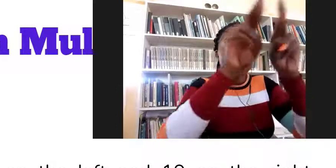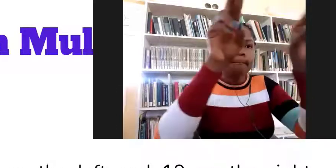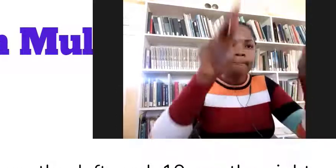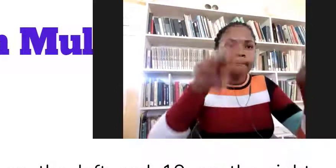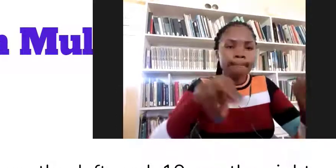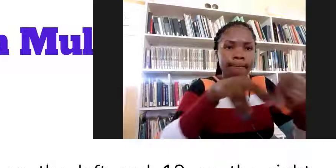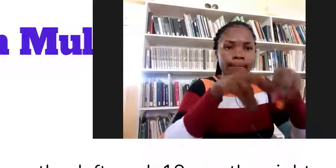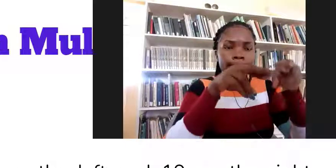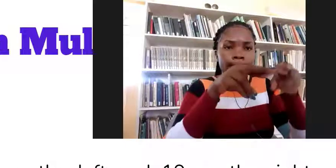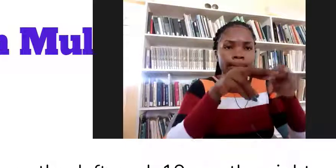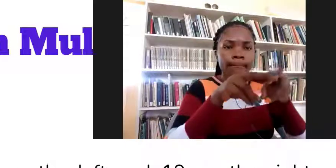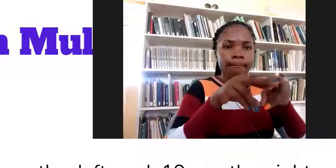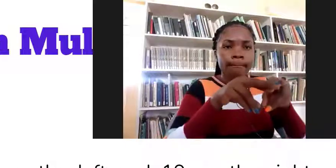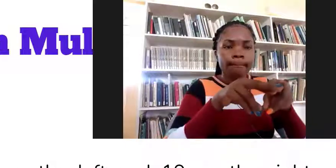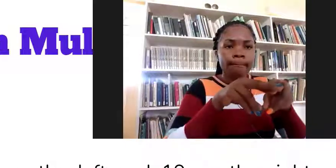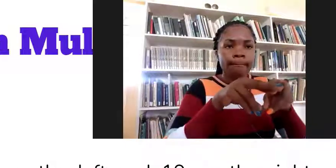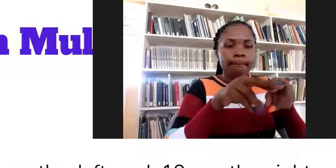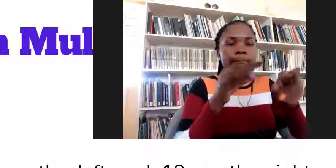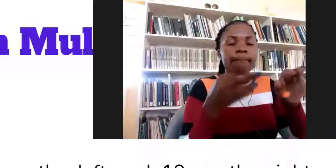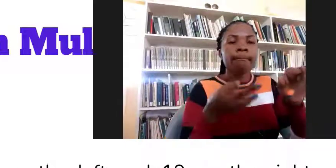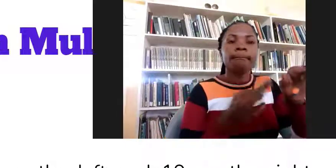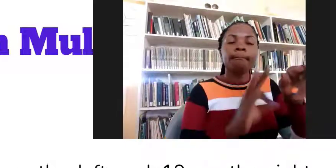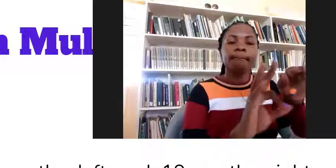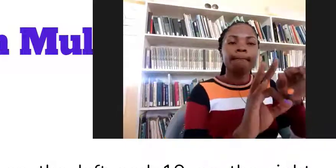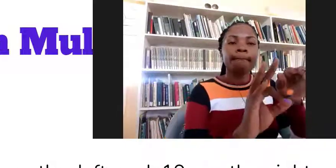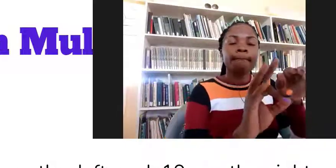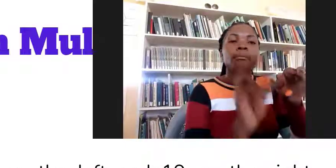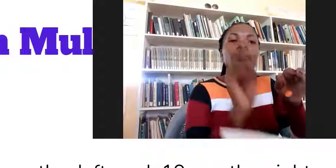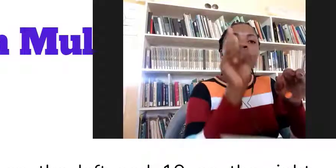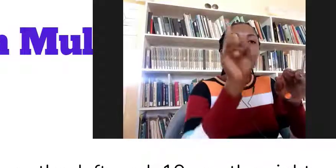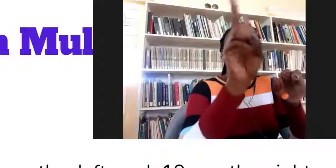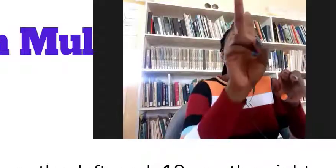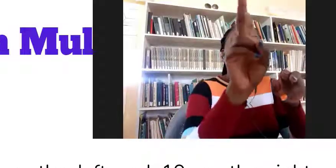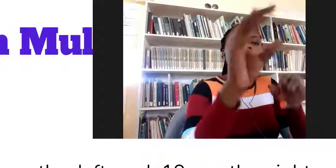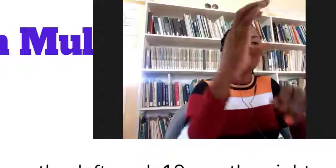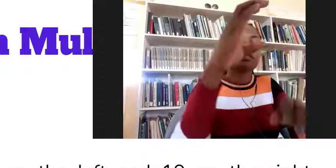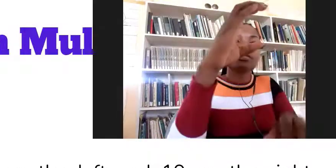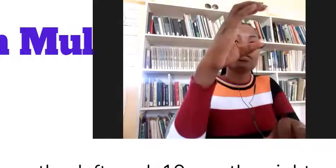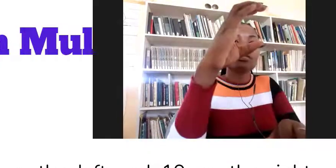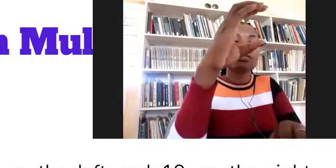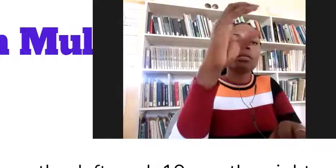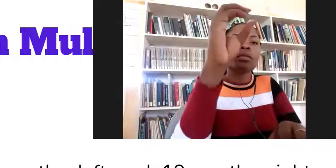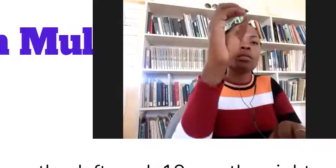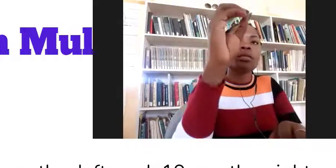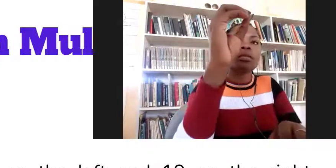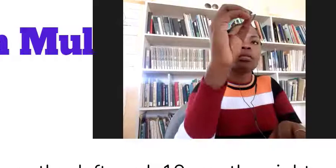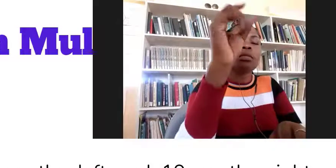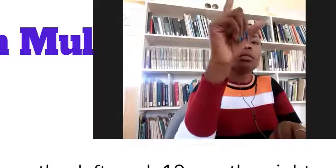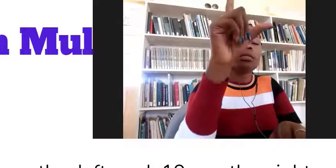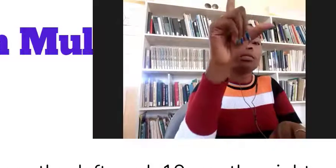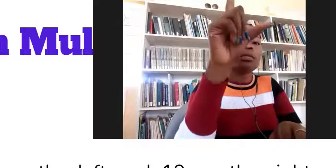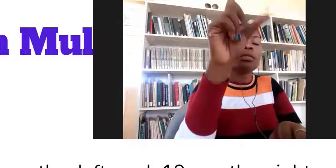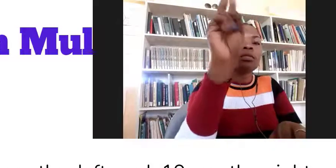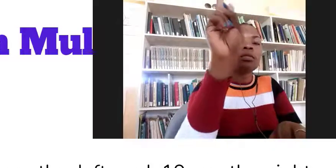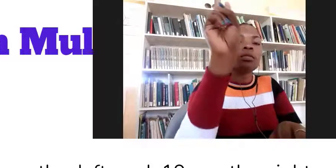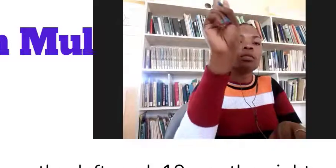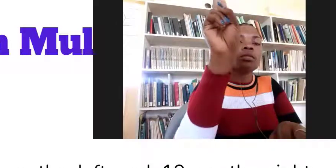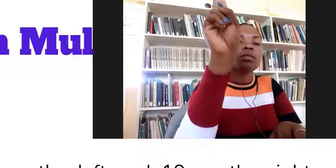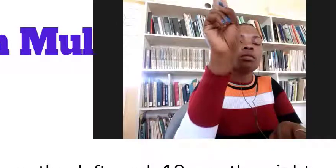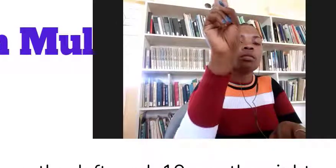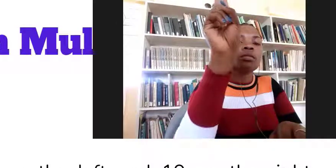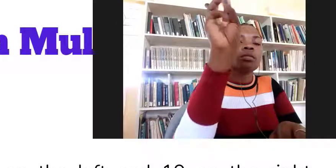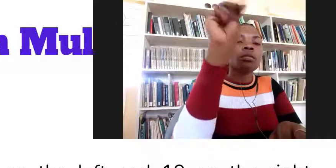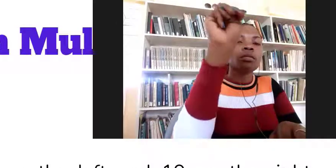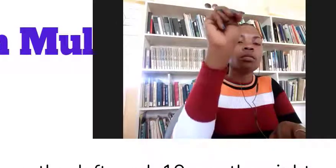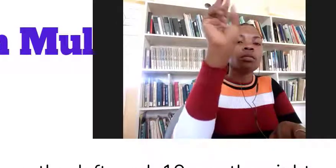of the numbers in the left column and another number in the